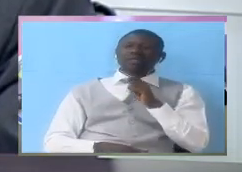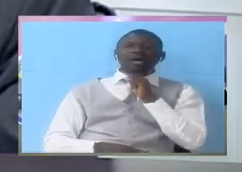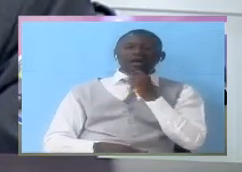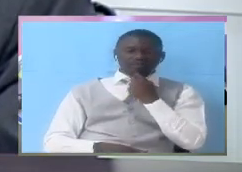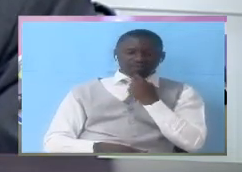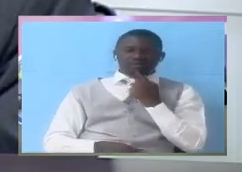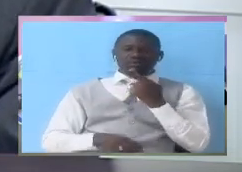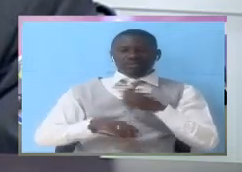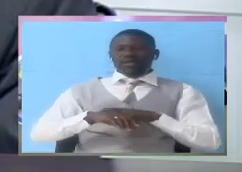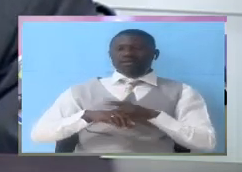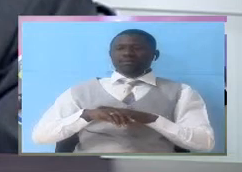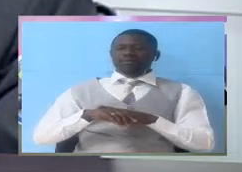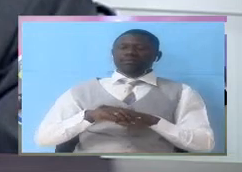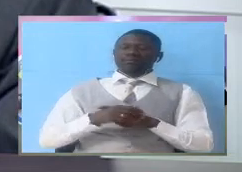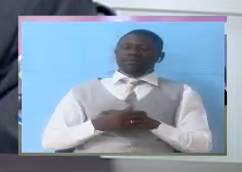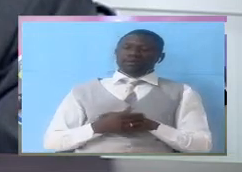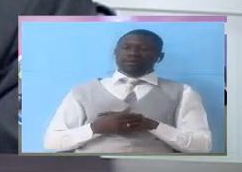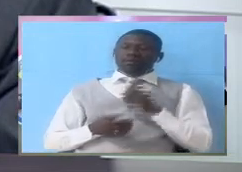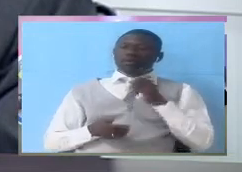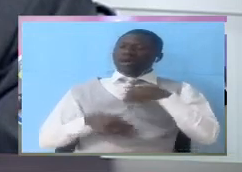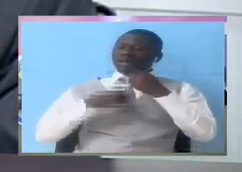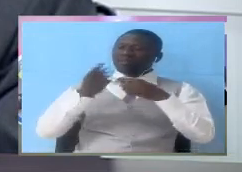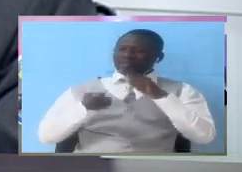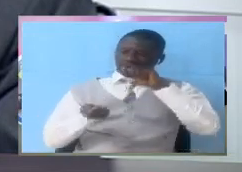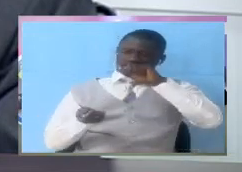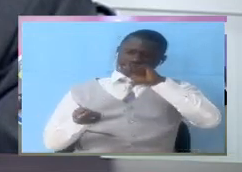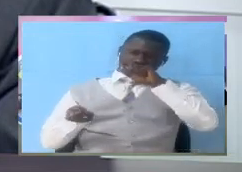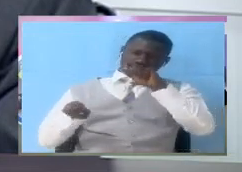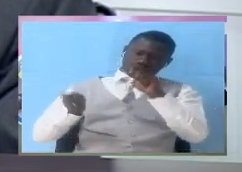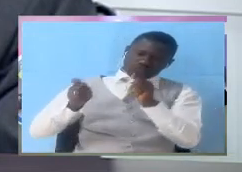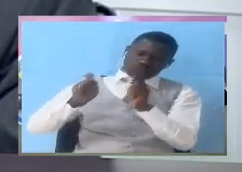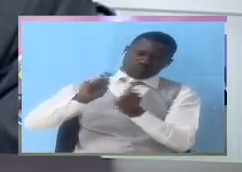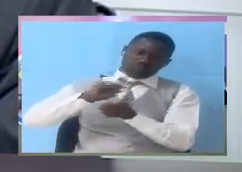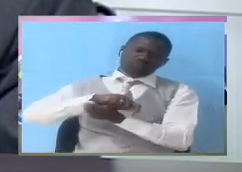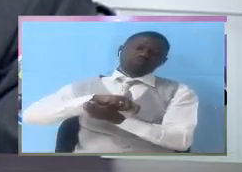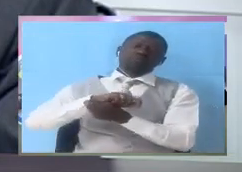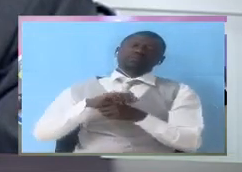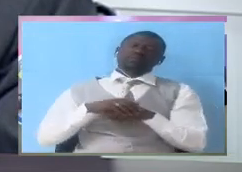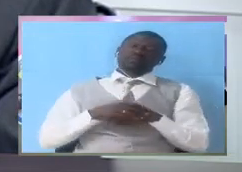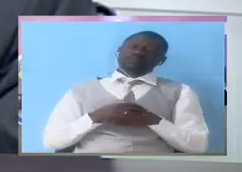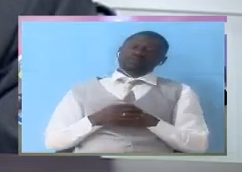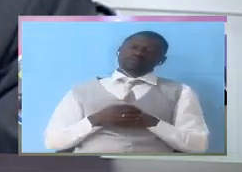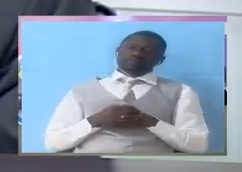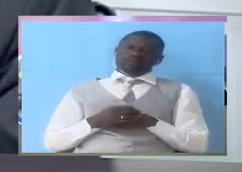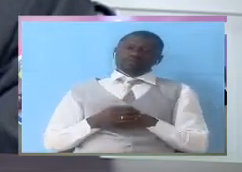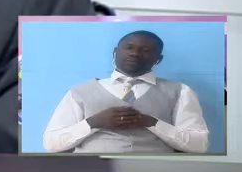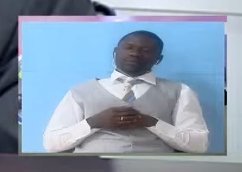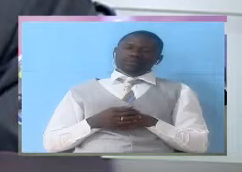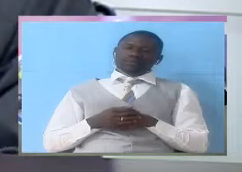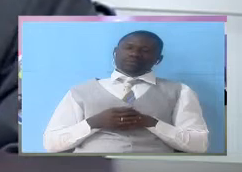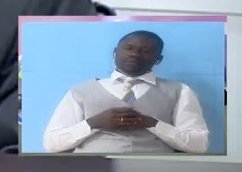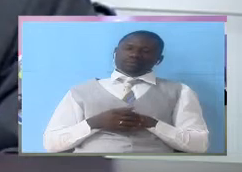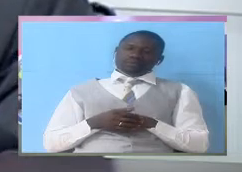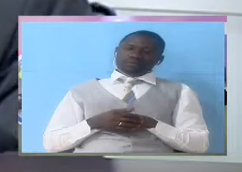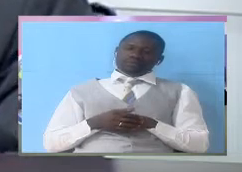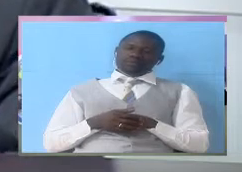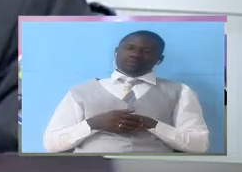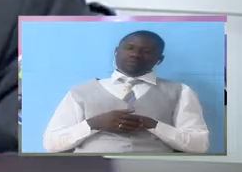then things took a drastic turn. Mu jéggi dal mbir mi daldi am wéccéku bo xamné ni bu jafé bu doy war la. But